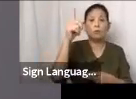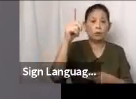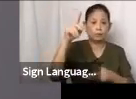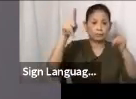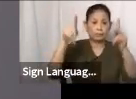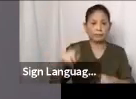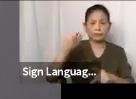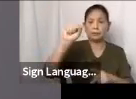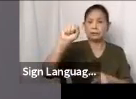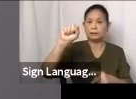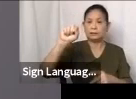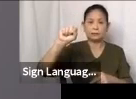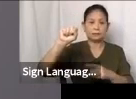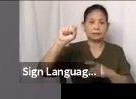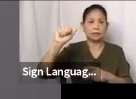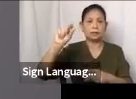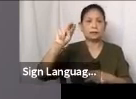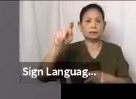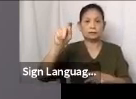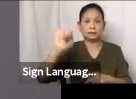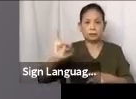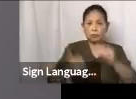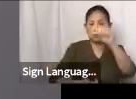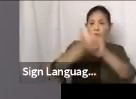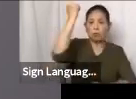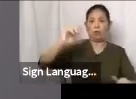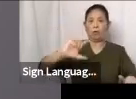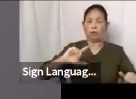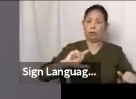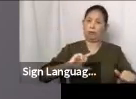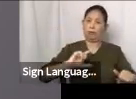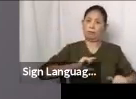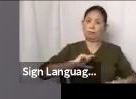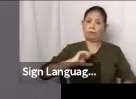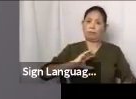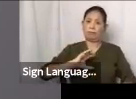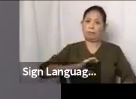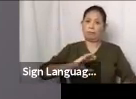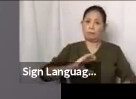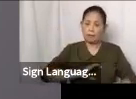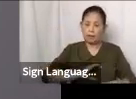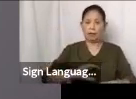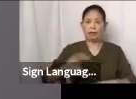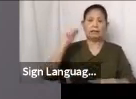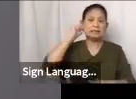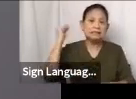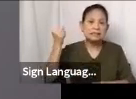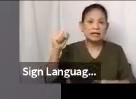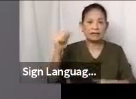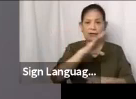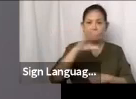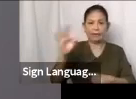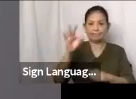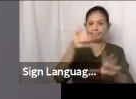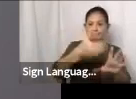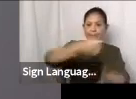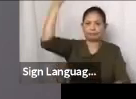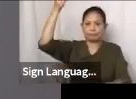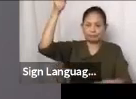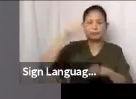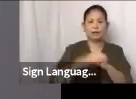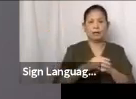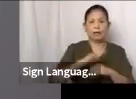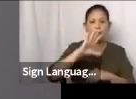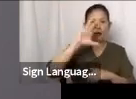2006 Asian Games in Doha. Her medal was taken back and humiliations led to suicidal attempt. Later, she won